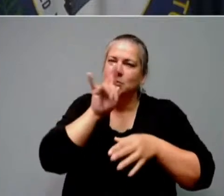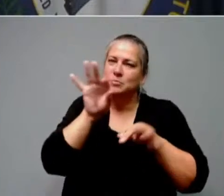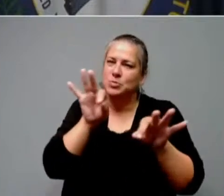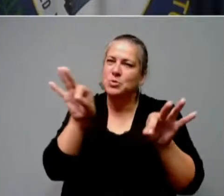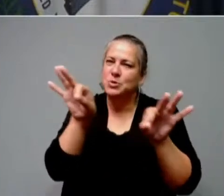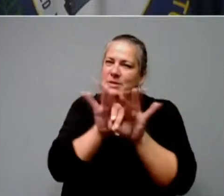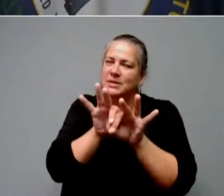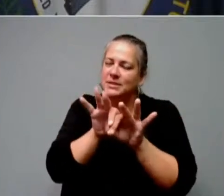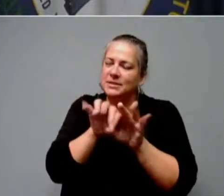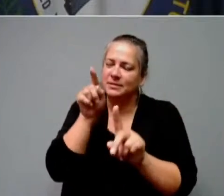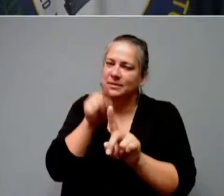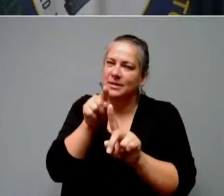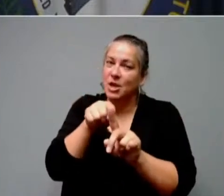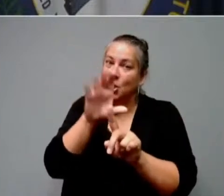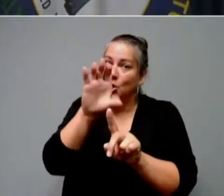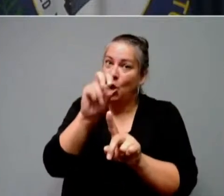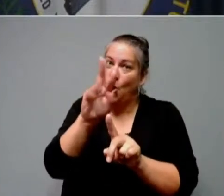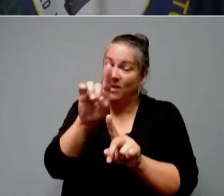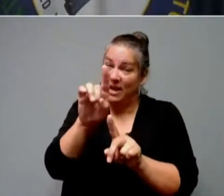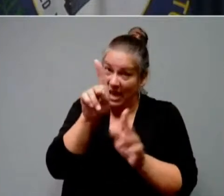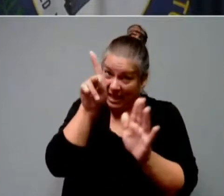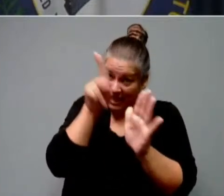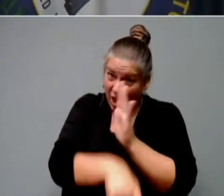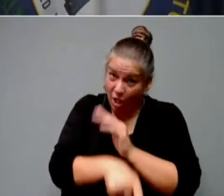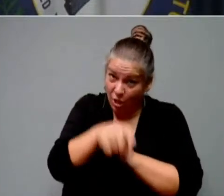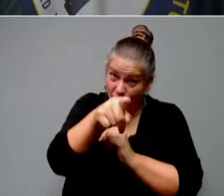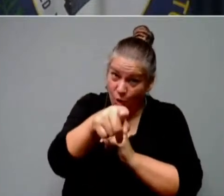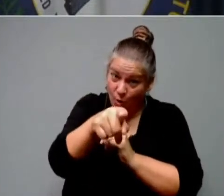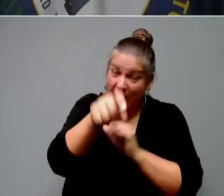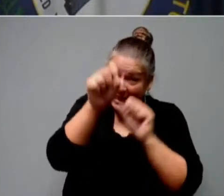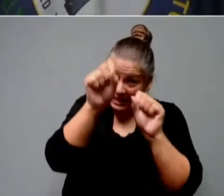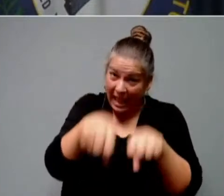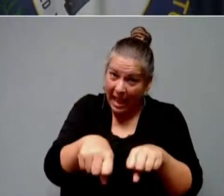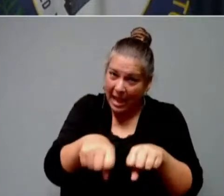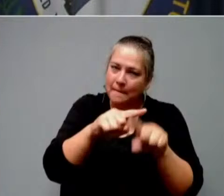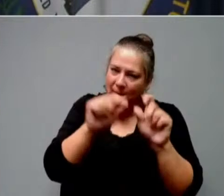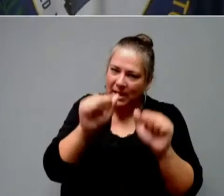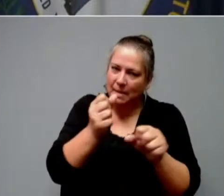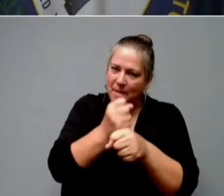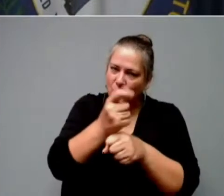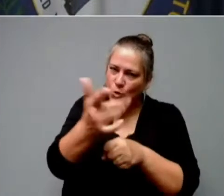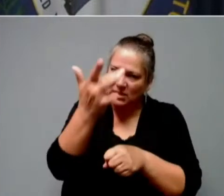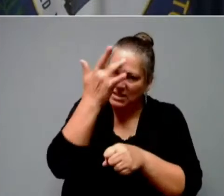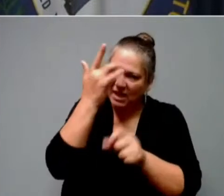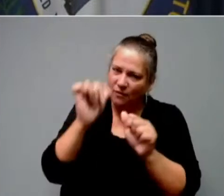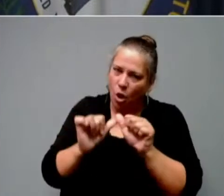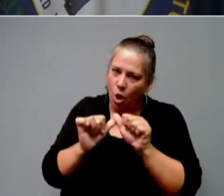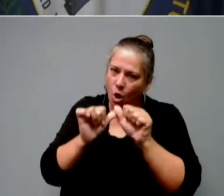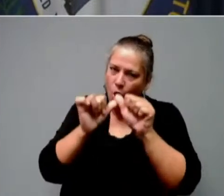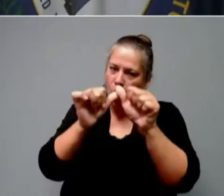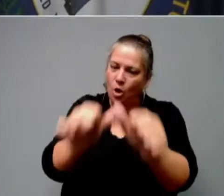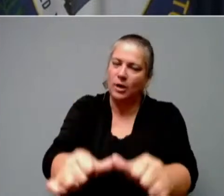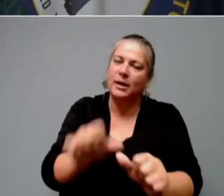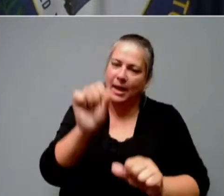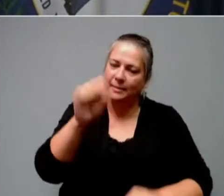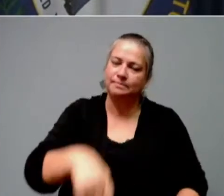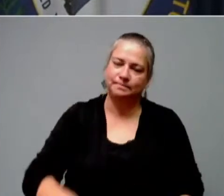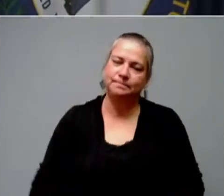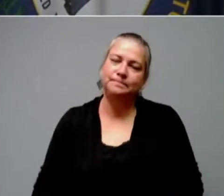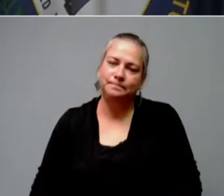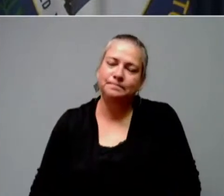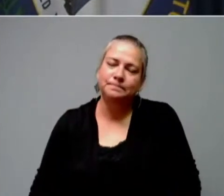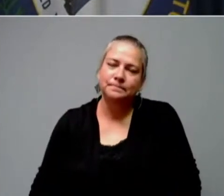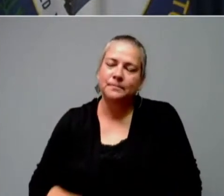COVID doesn't just kill you, it can make you really sick for a long time. Shaq Lord. With capacity levels